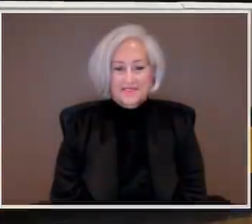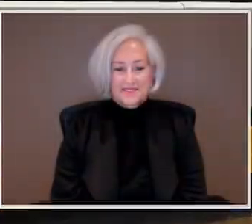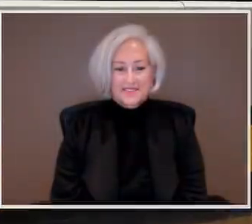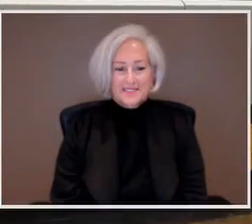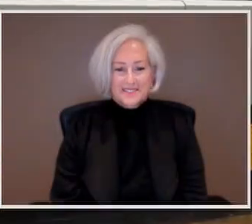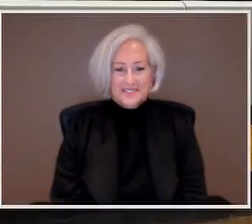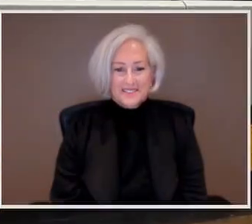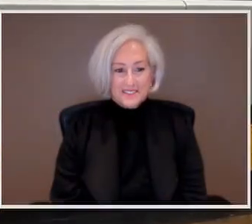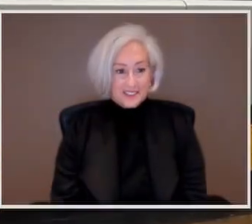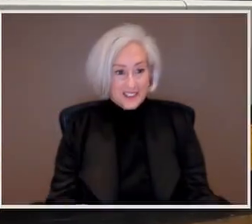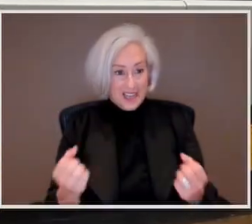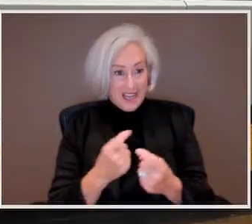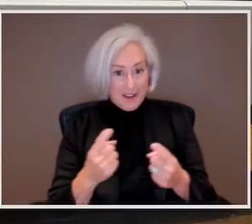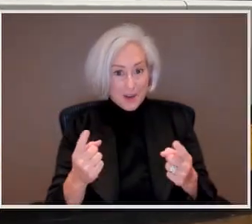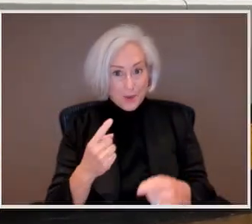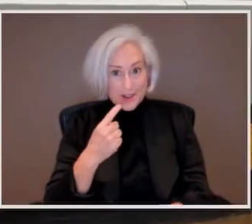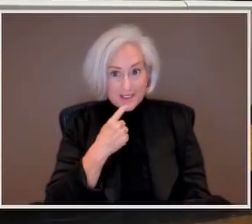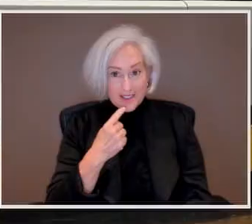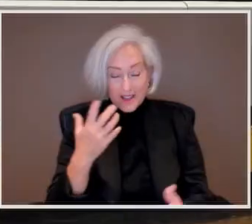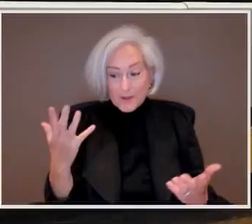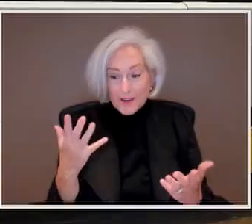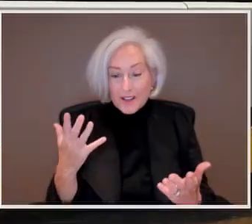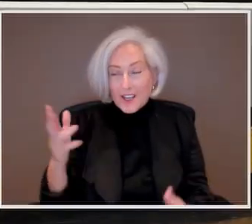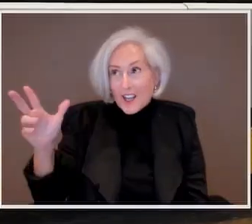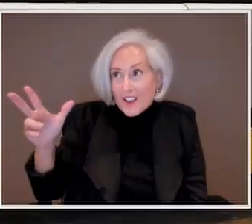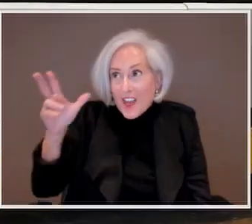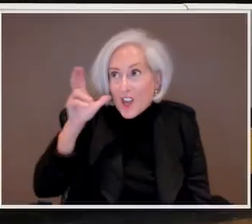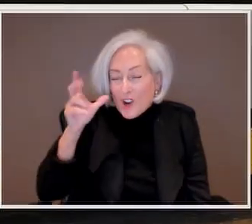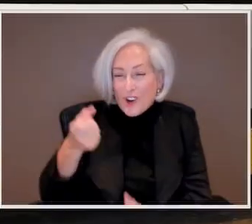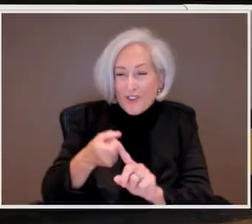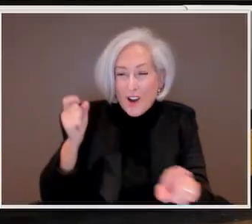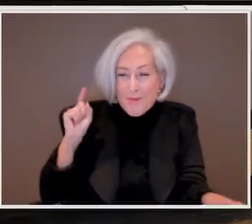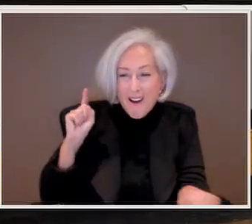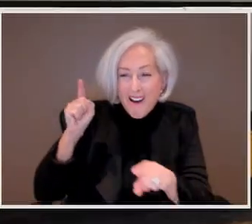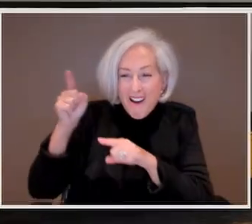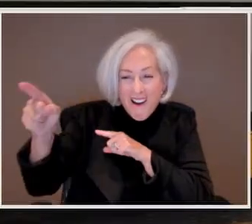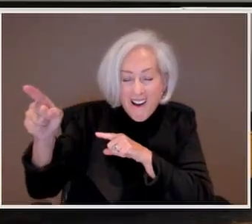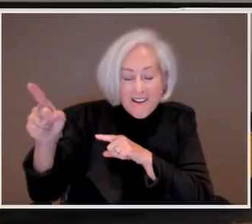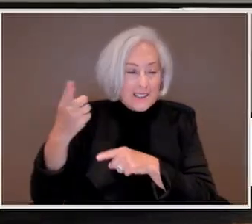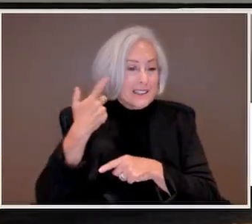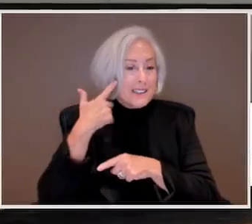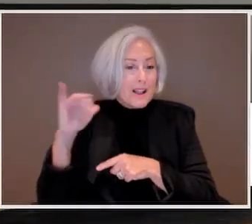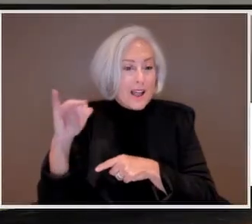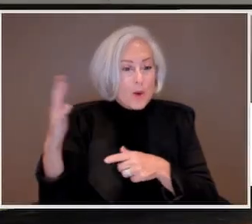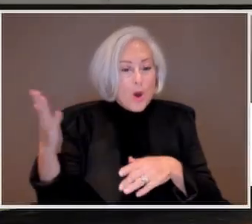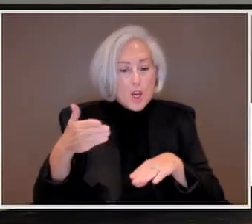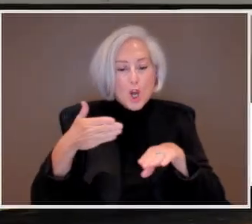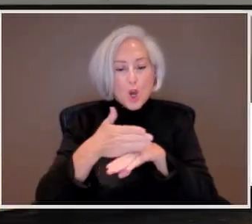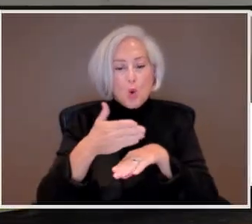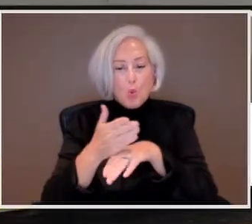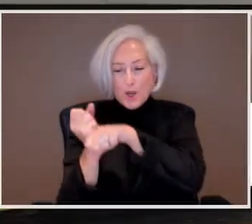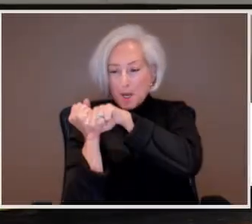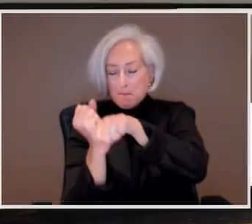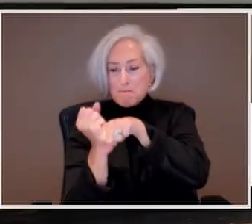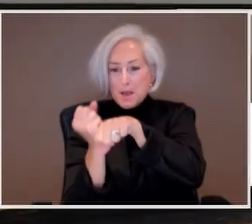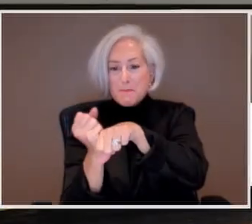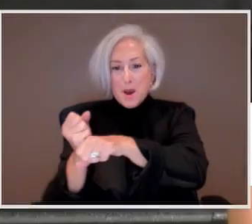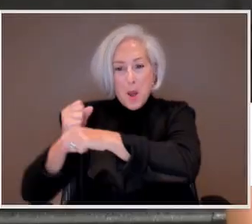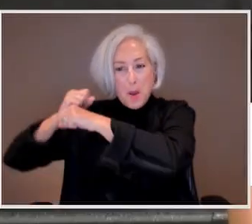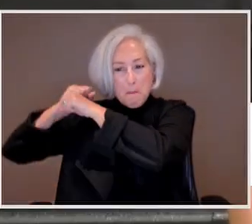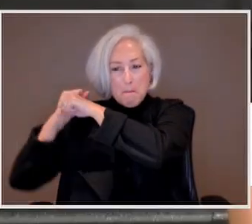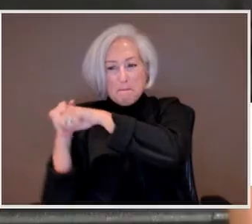Everyone said they heard it from about 20, 30 yards away. They said it sounded like a wooden baseball bat hitting the ball, like that big crack sound.